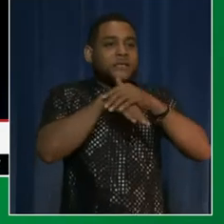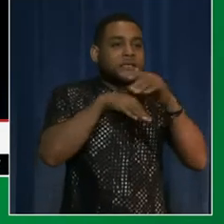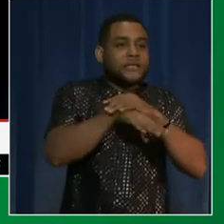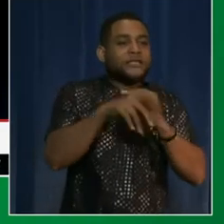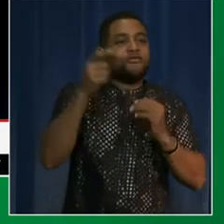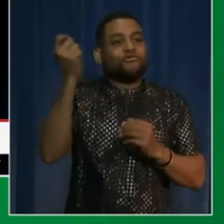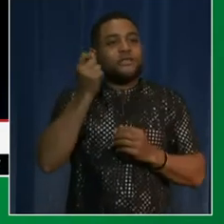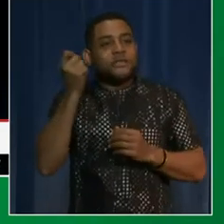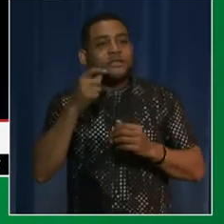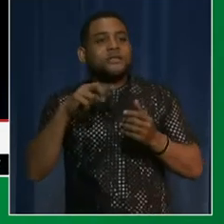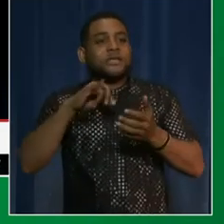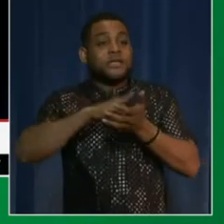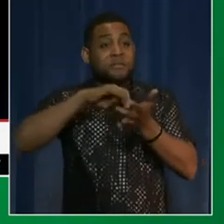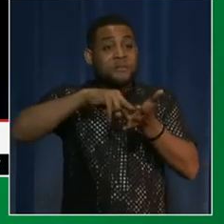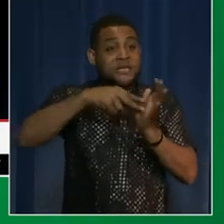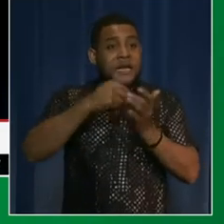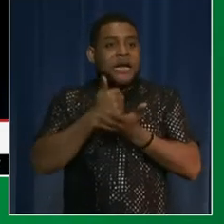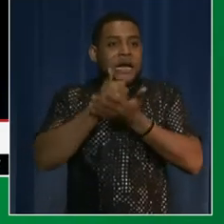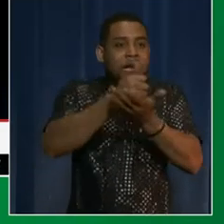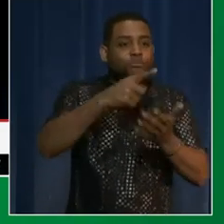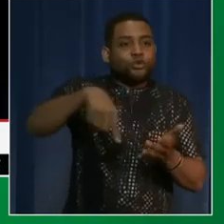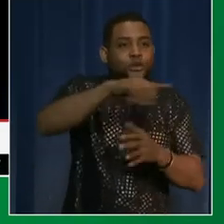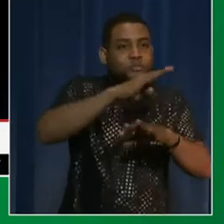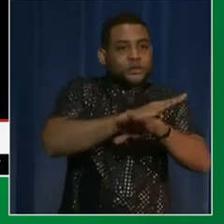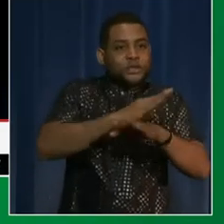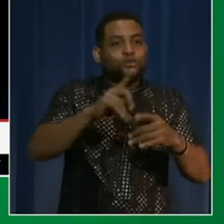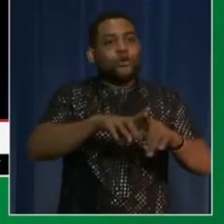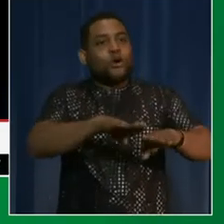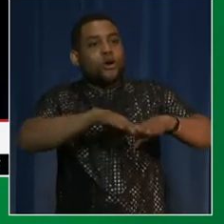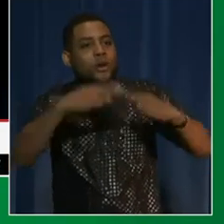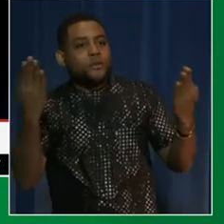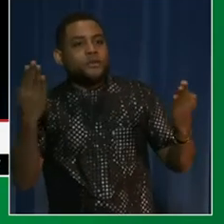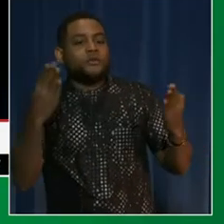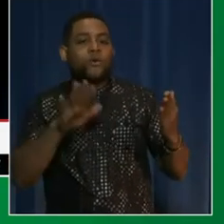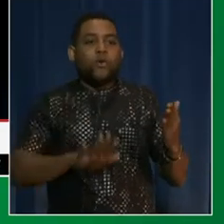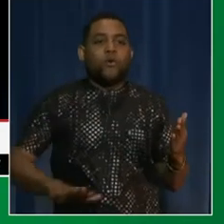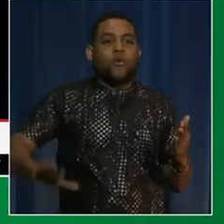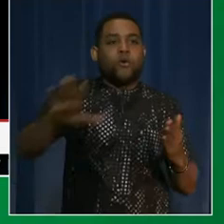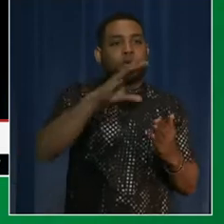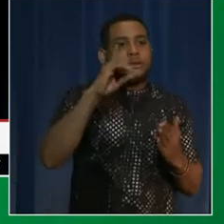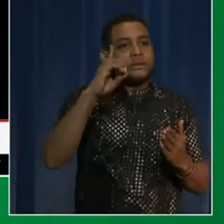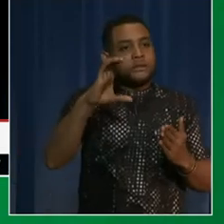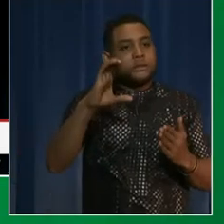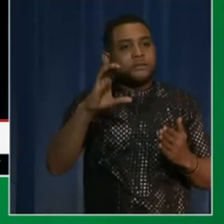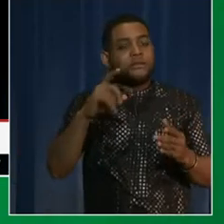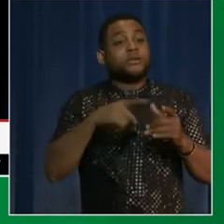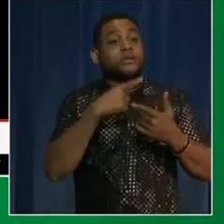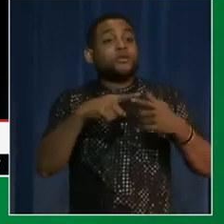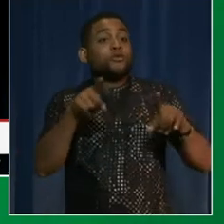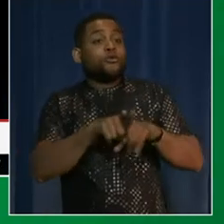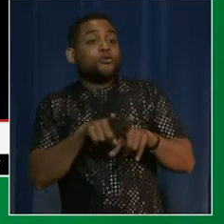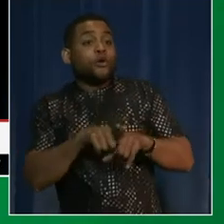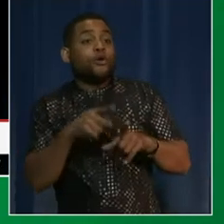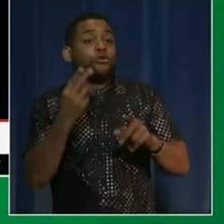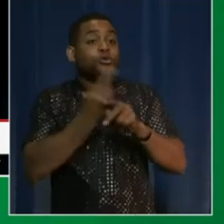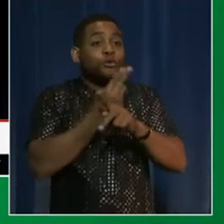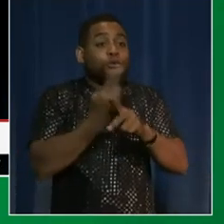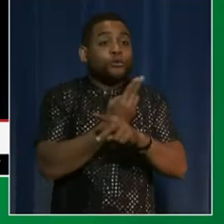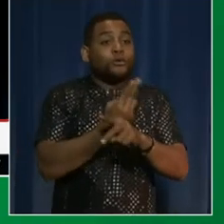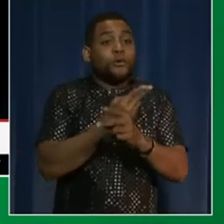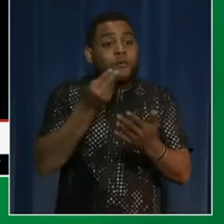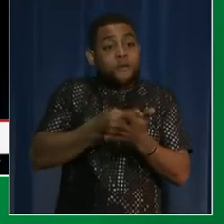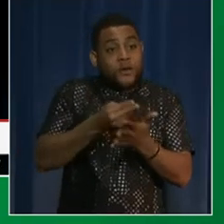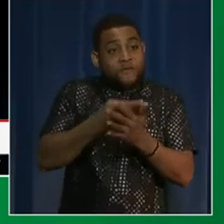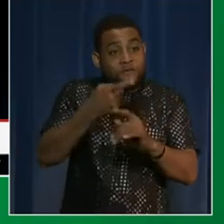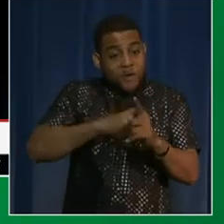businesses that have opened and operated throughout Washington, D.C., and use seed money from the government so that they